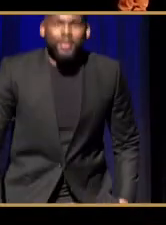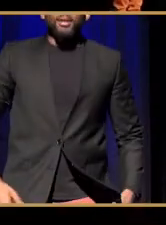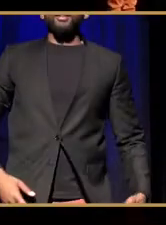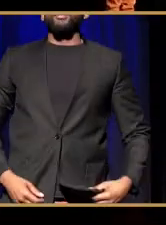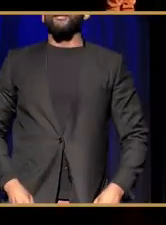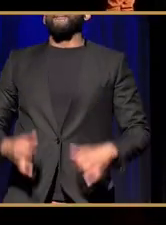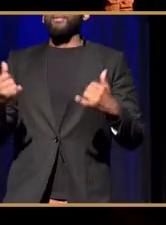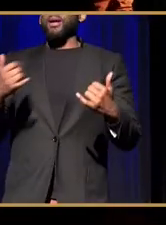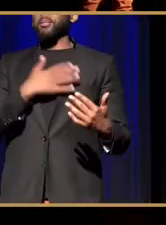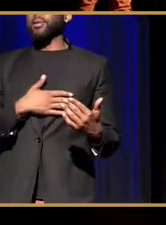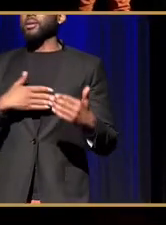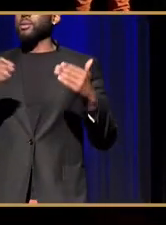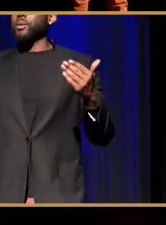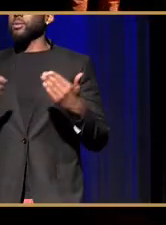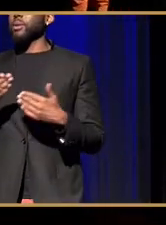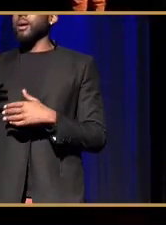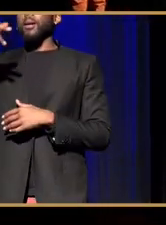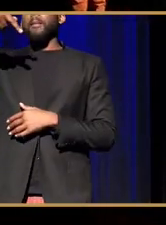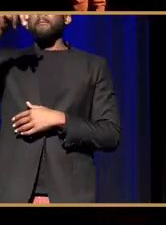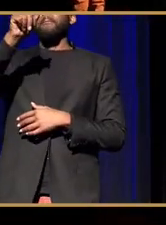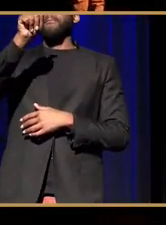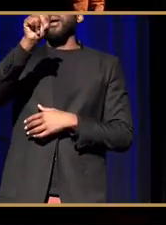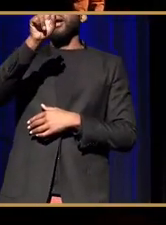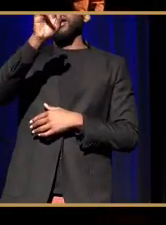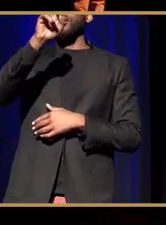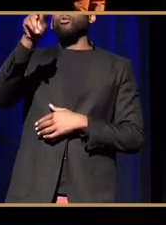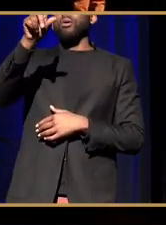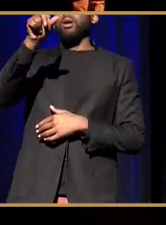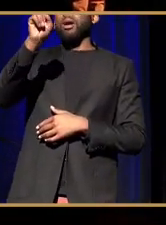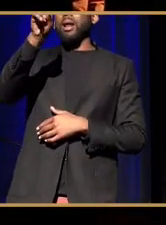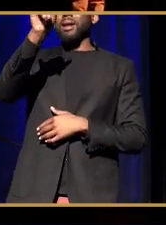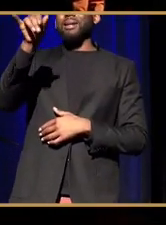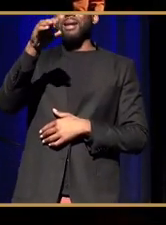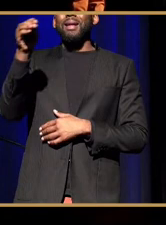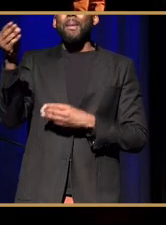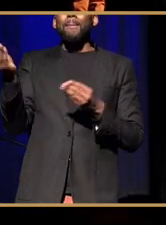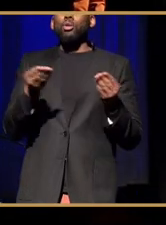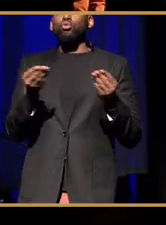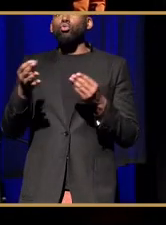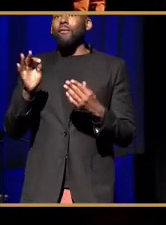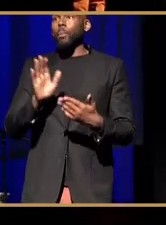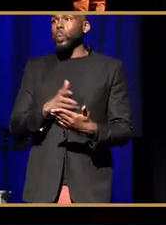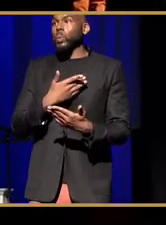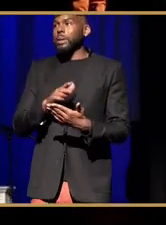Now, please welcome Patrick Lundy and the Ministers of Music.